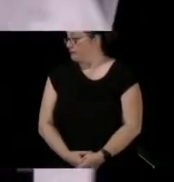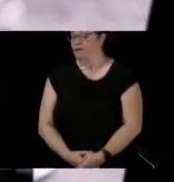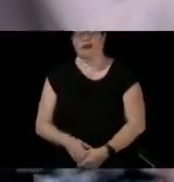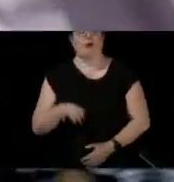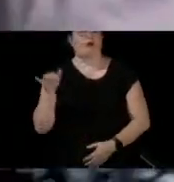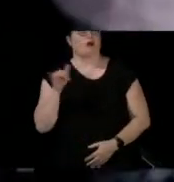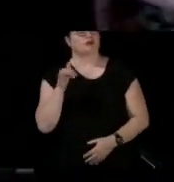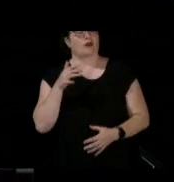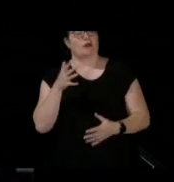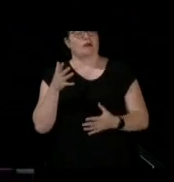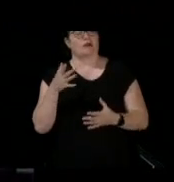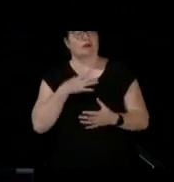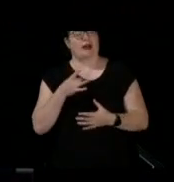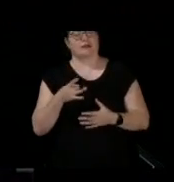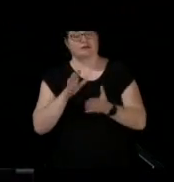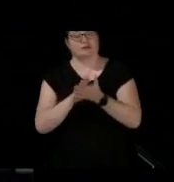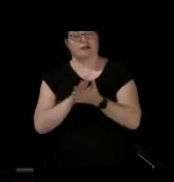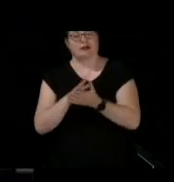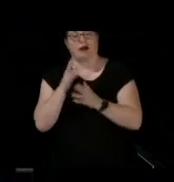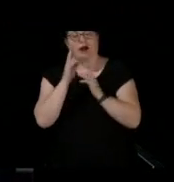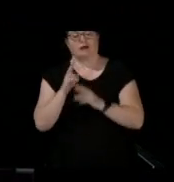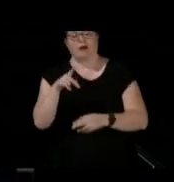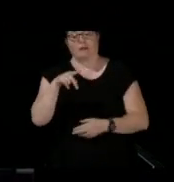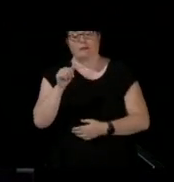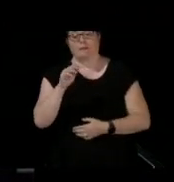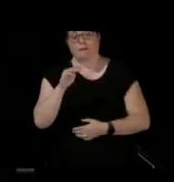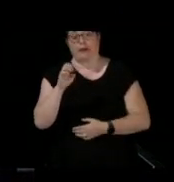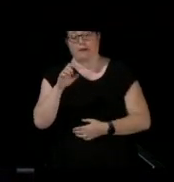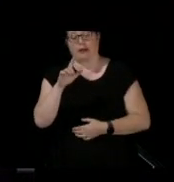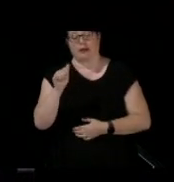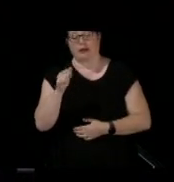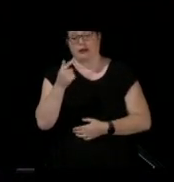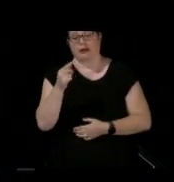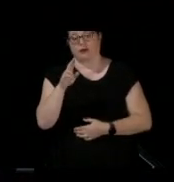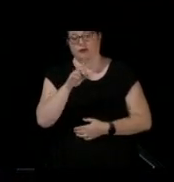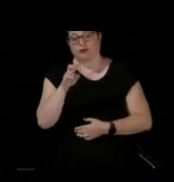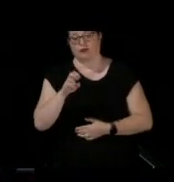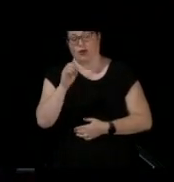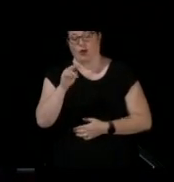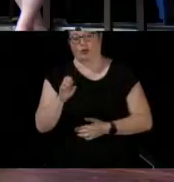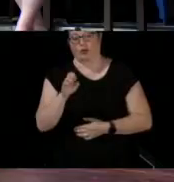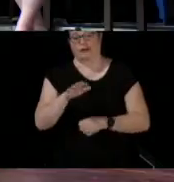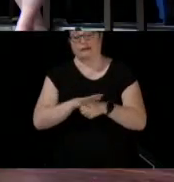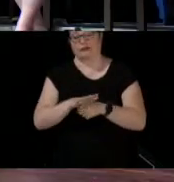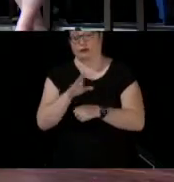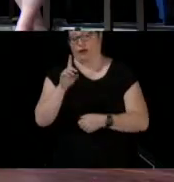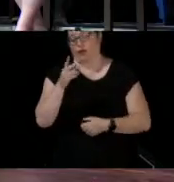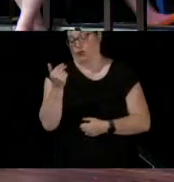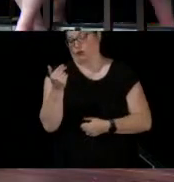We would also like to recognize the Honorable Pamela Gazzone, Maryland State Delegate, District 13.